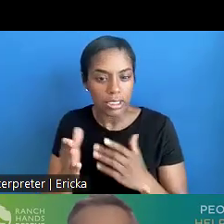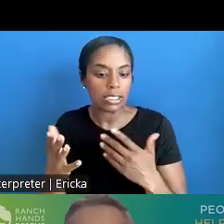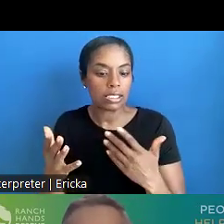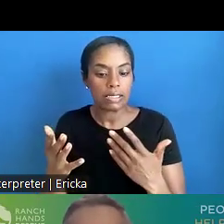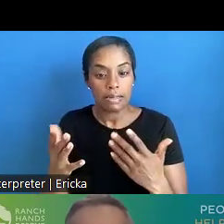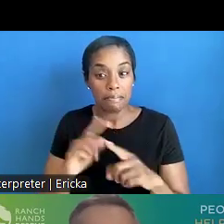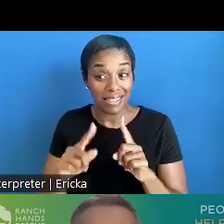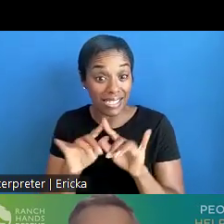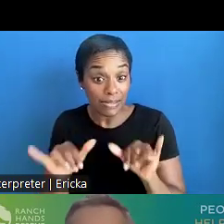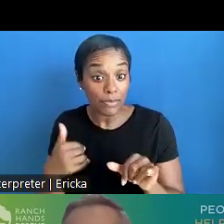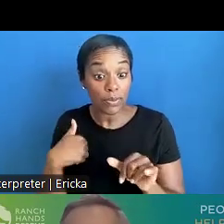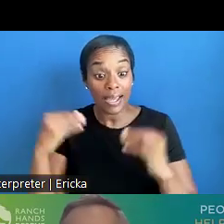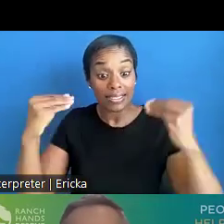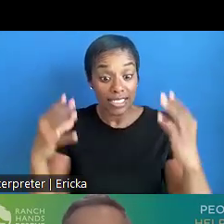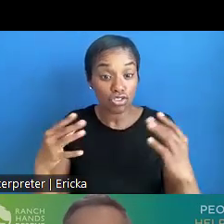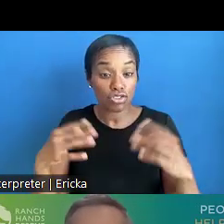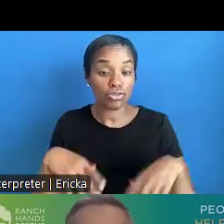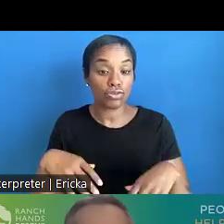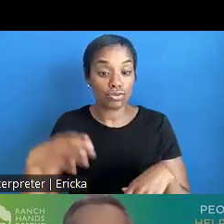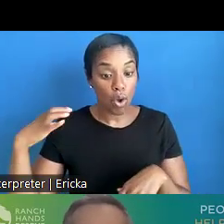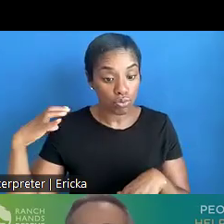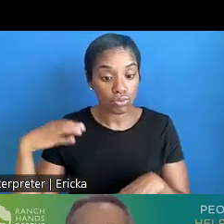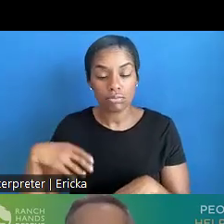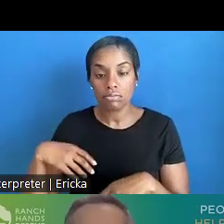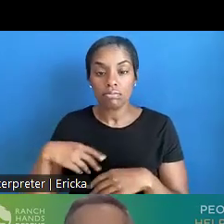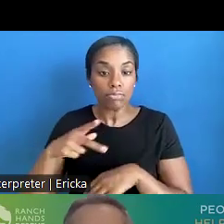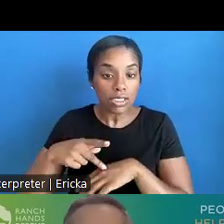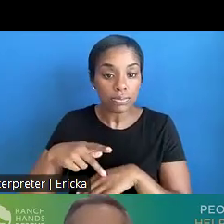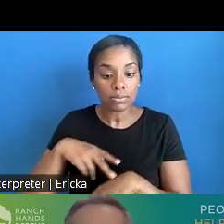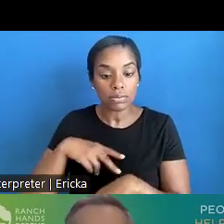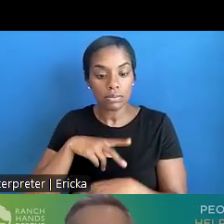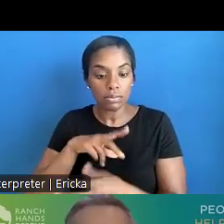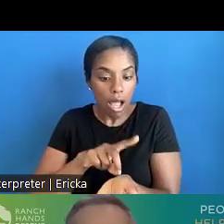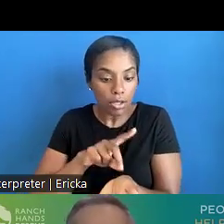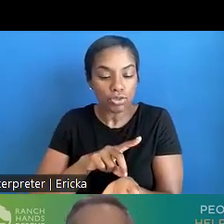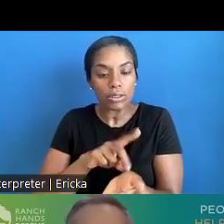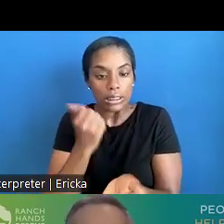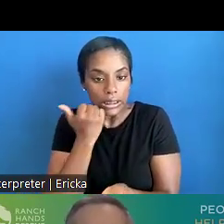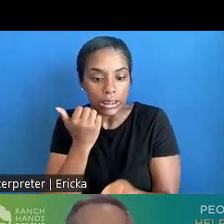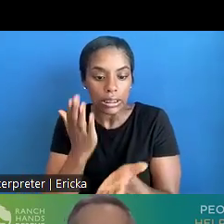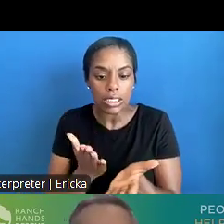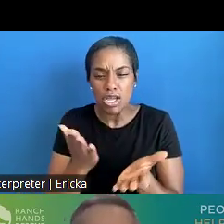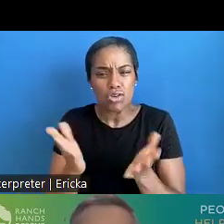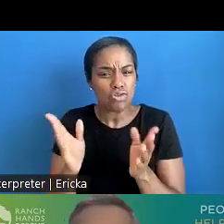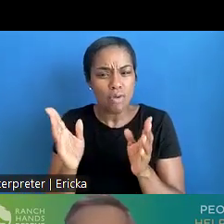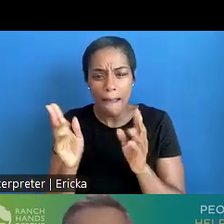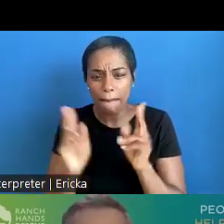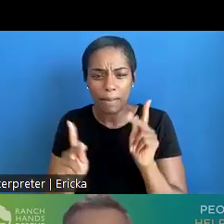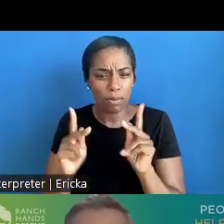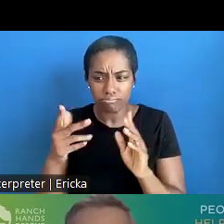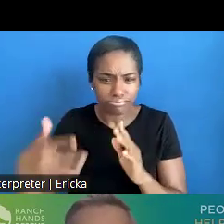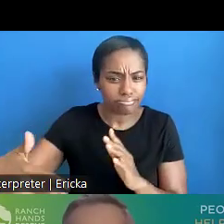principals and doctors and dentists and all kinds of individuals around you in your life, whether tangentially